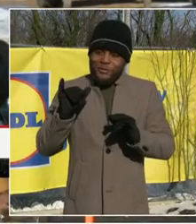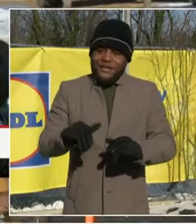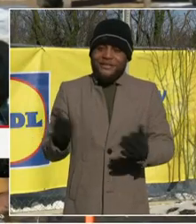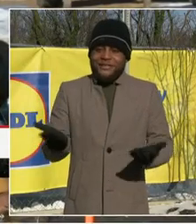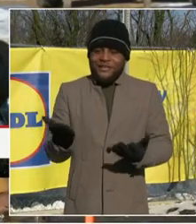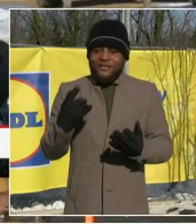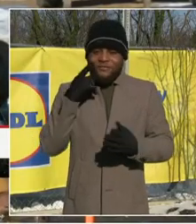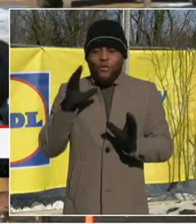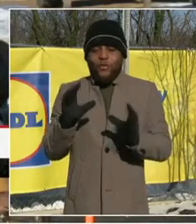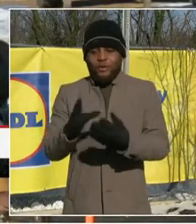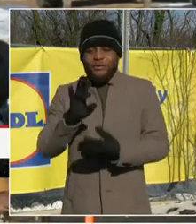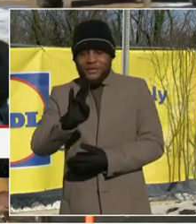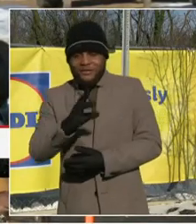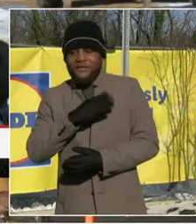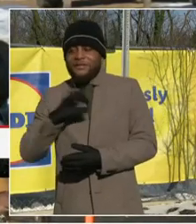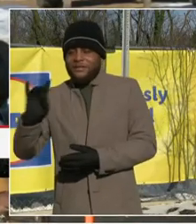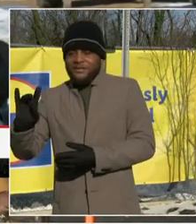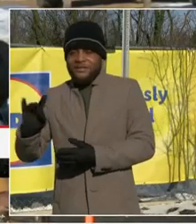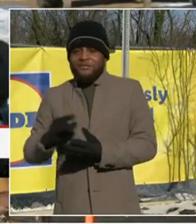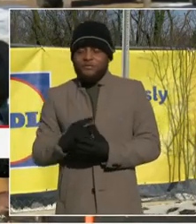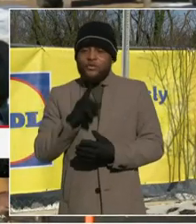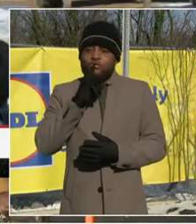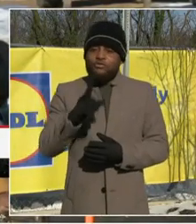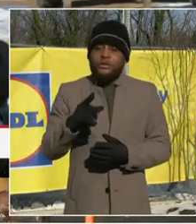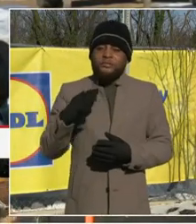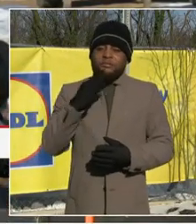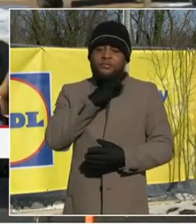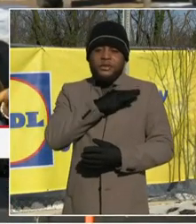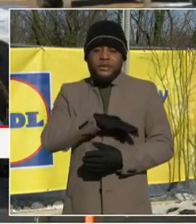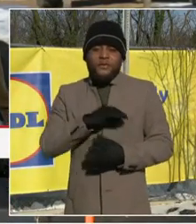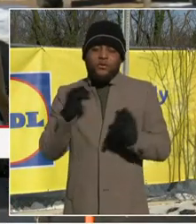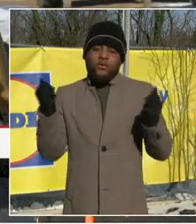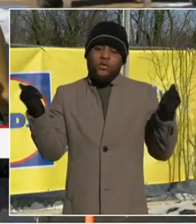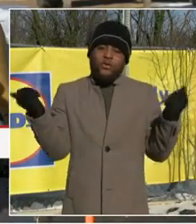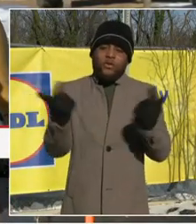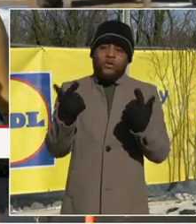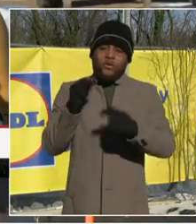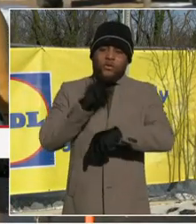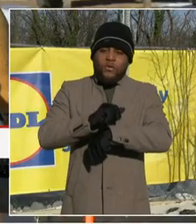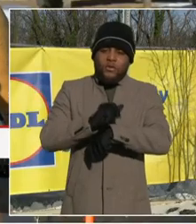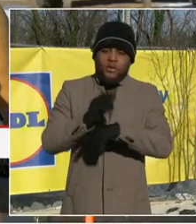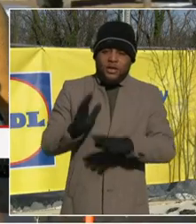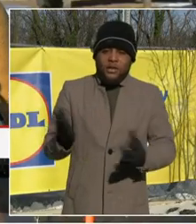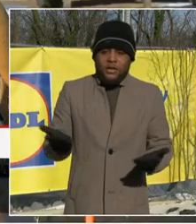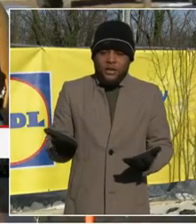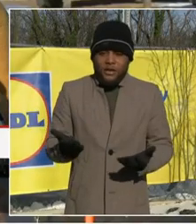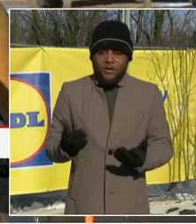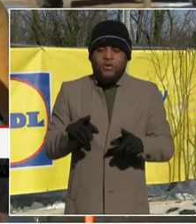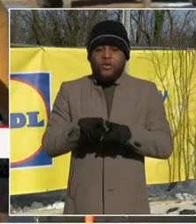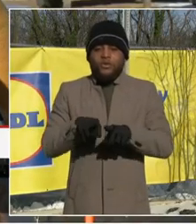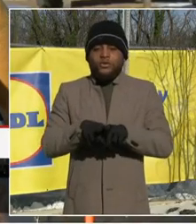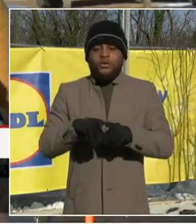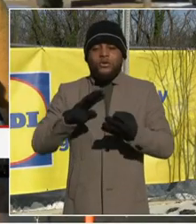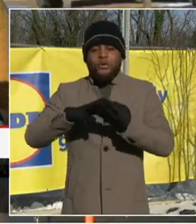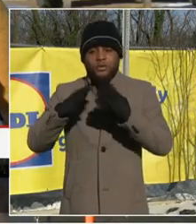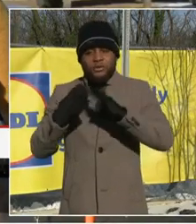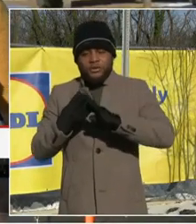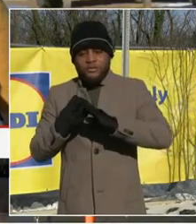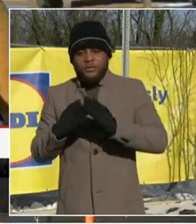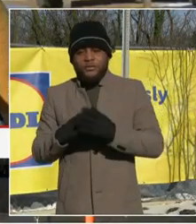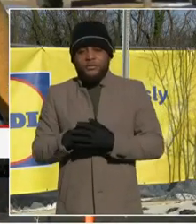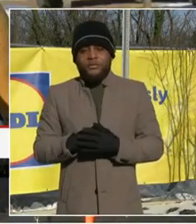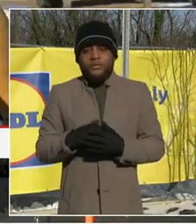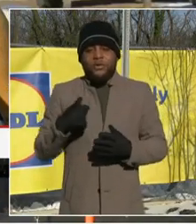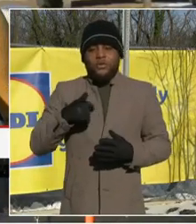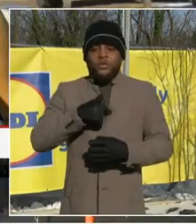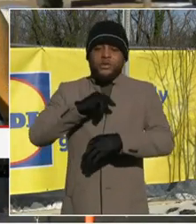also benefits for every employee that works at Lidl. So we all know the impact of a great career to a family, as well as establishing